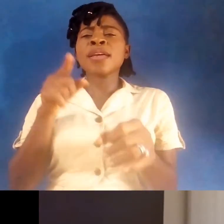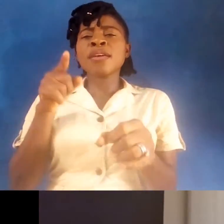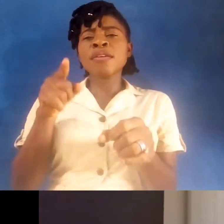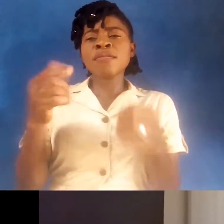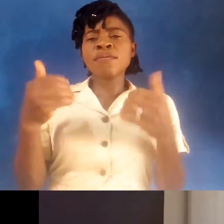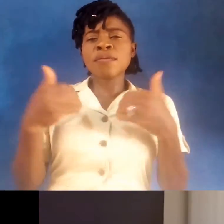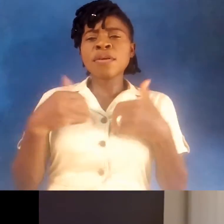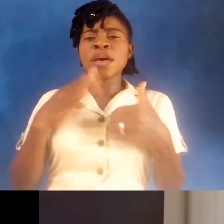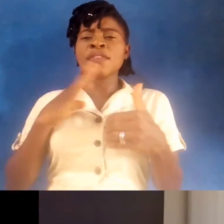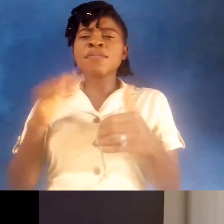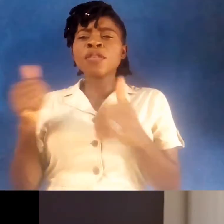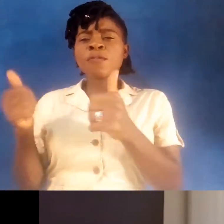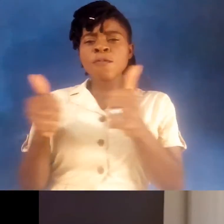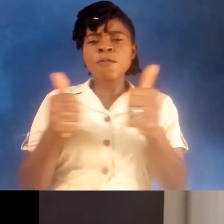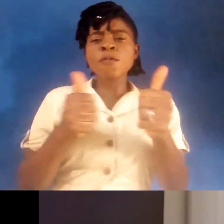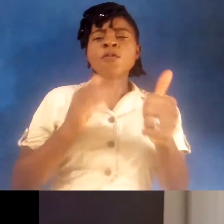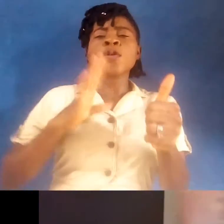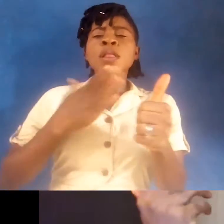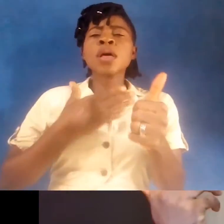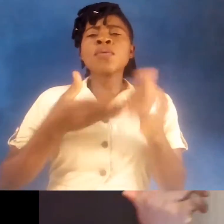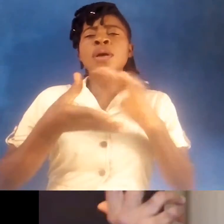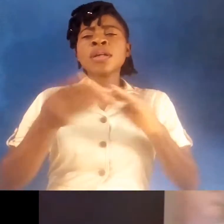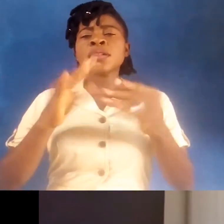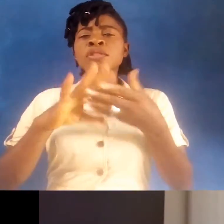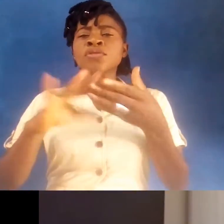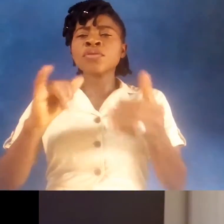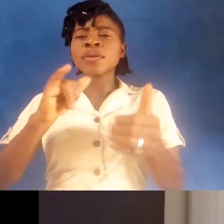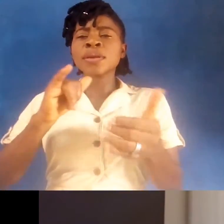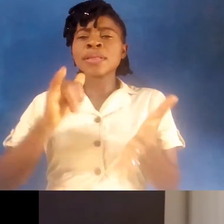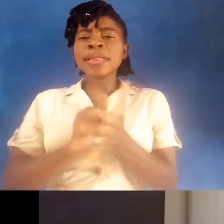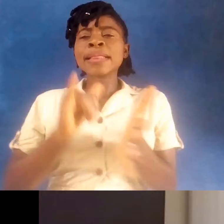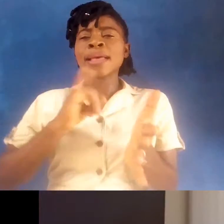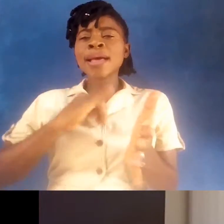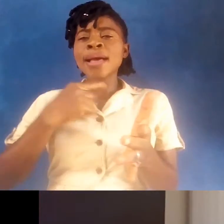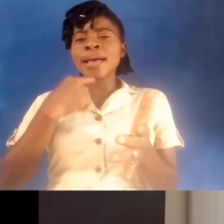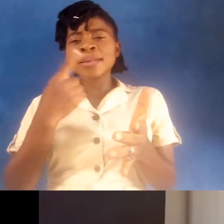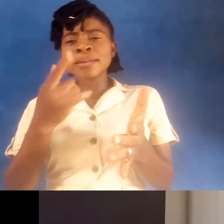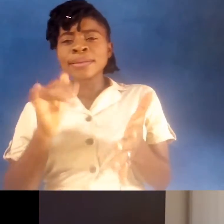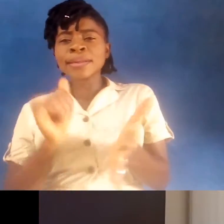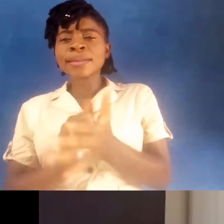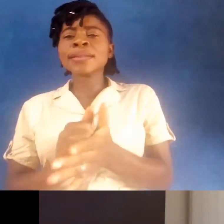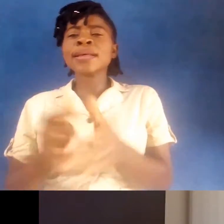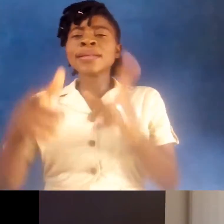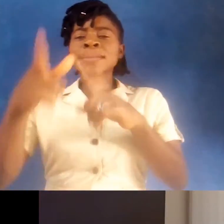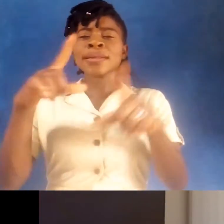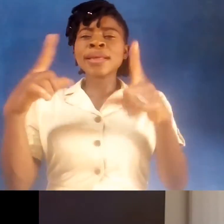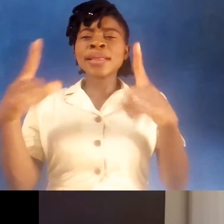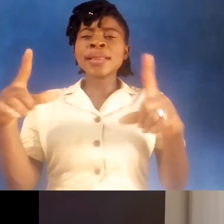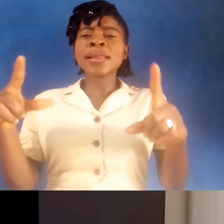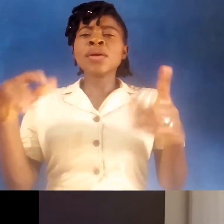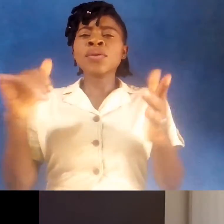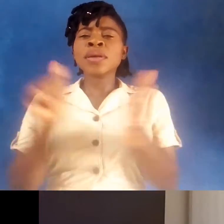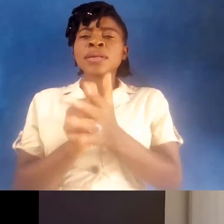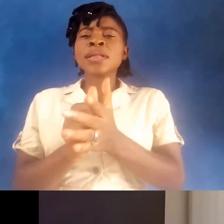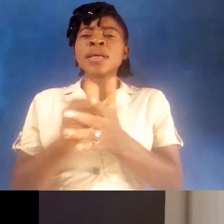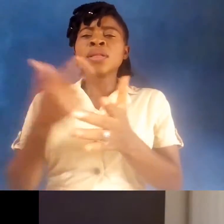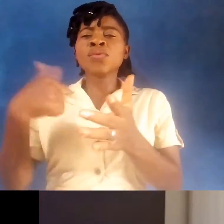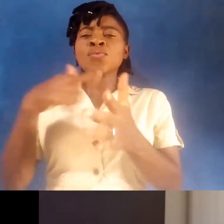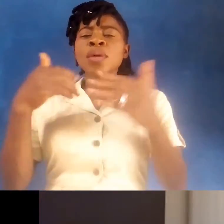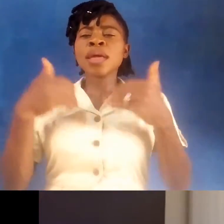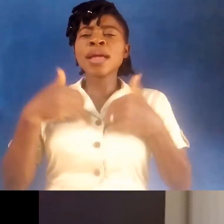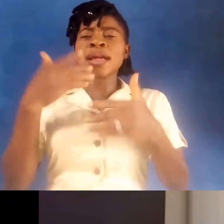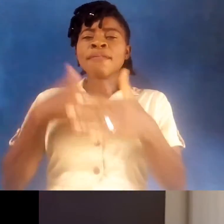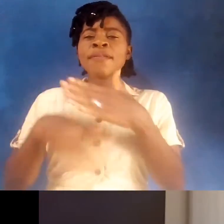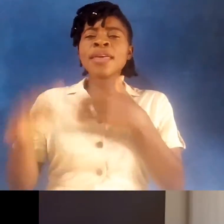that I said that the sign languages that existed in African continents in